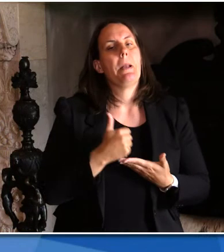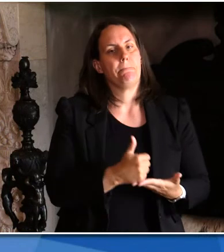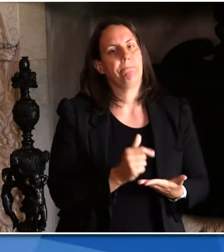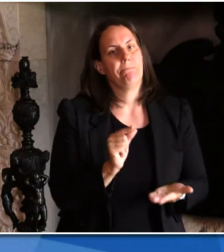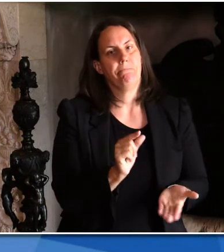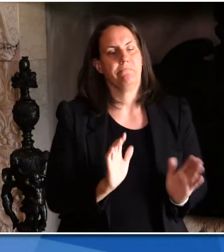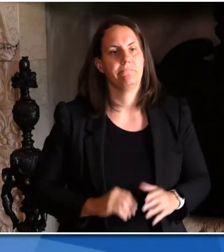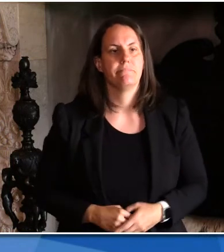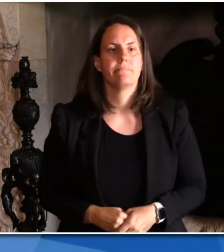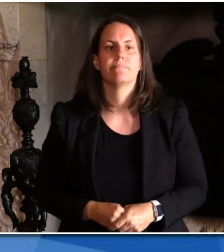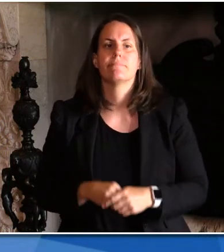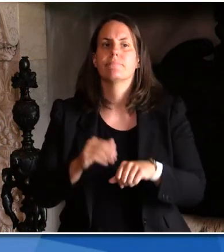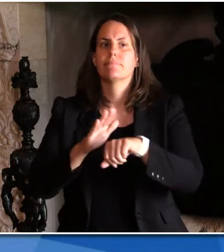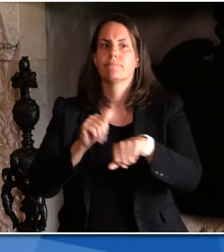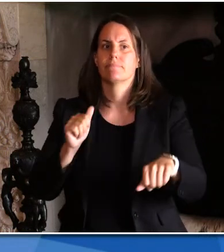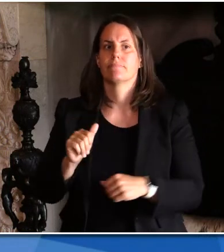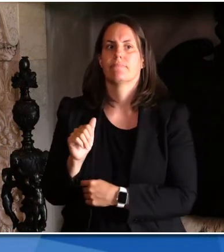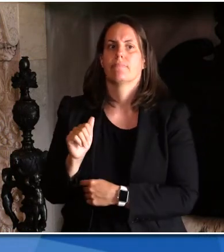in Green Bay. Addie?